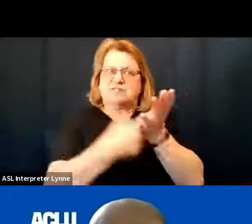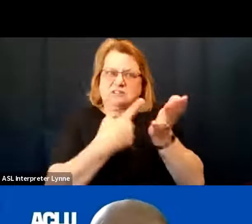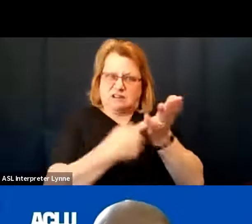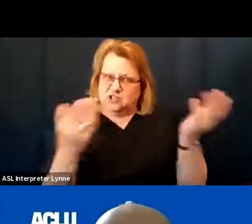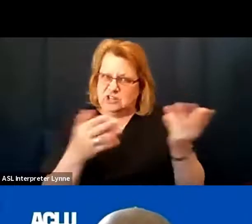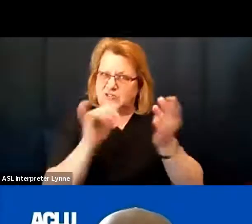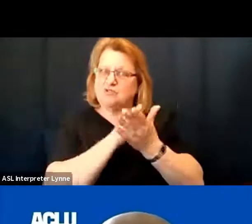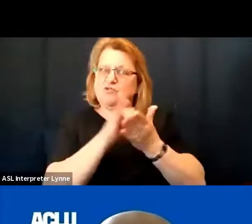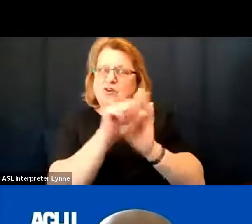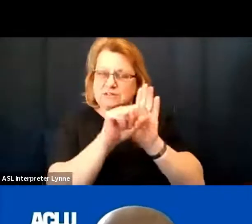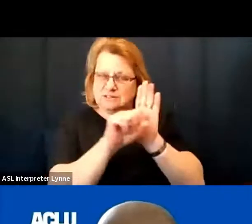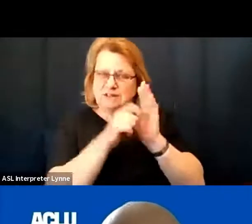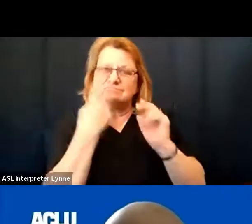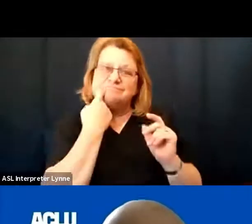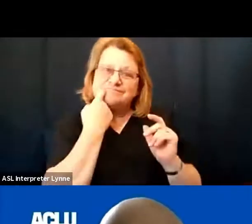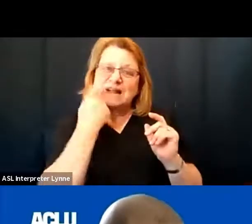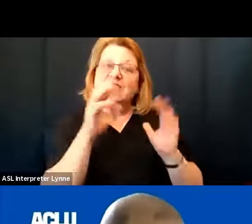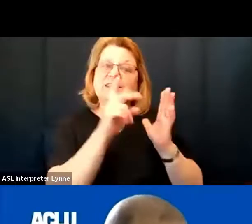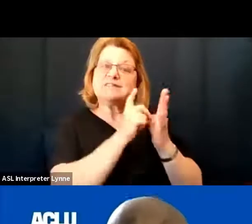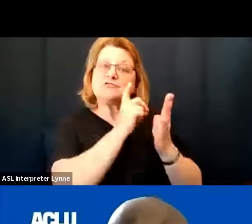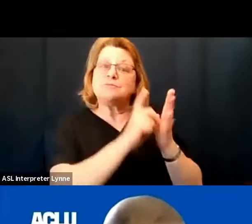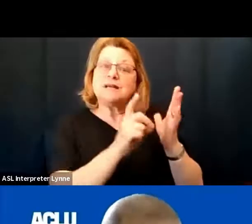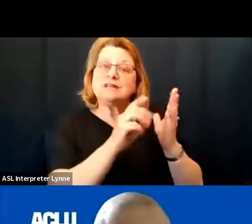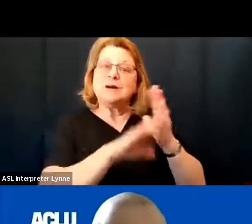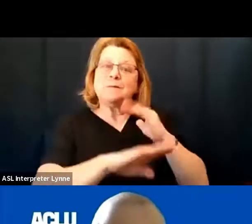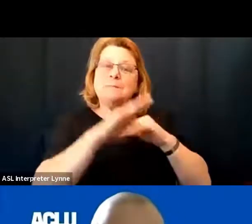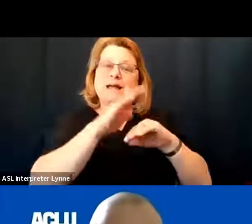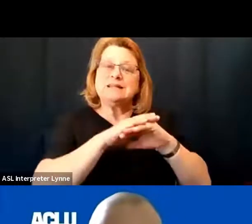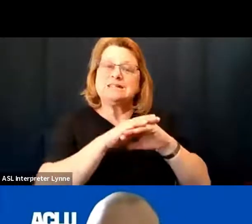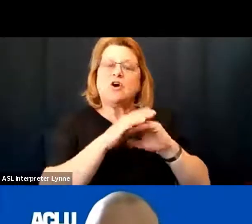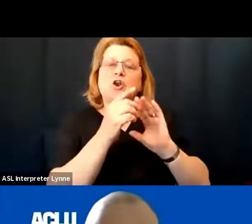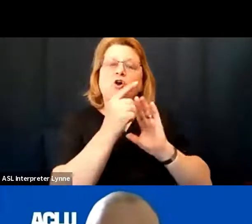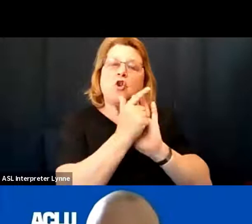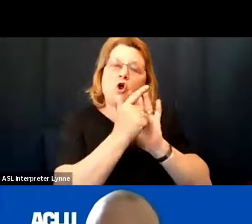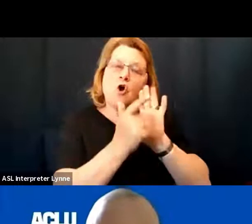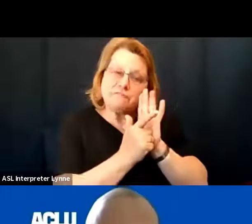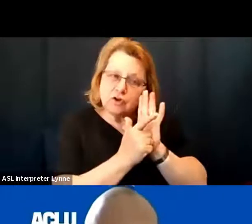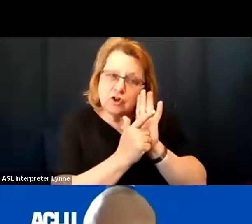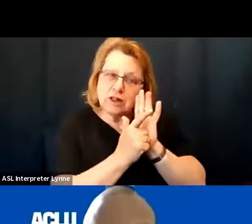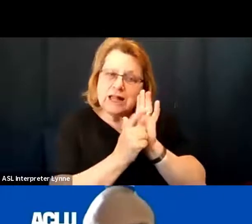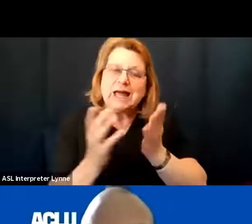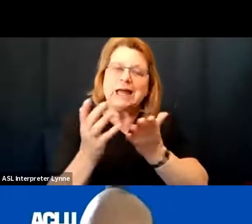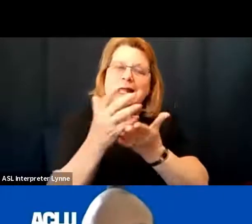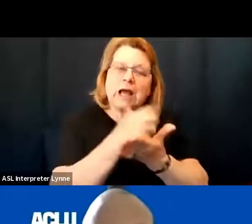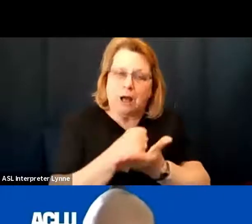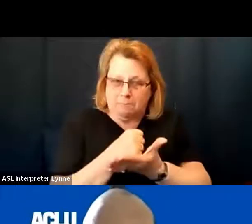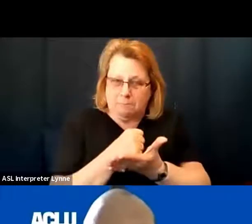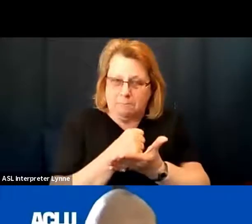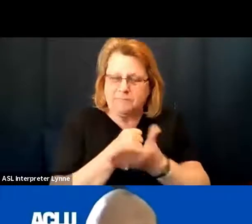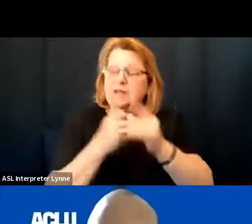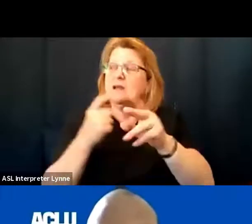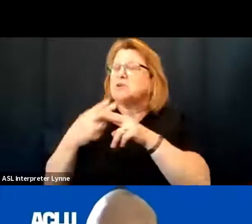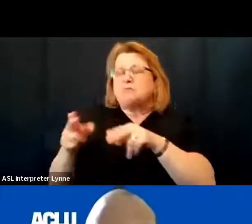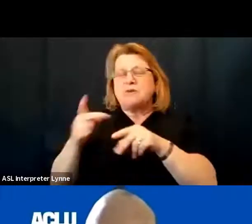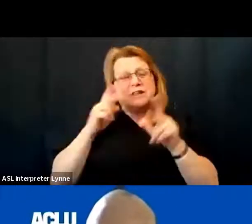State recently, and that's discrimination based on lawful source of income. And very briefly, for those who may not be